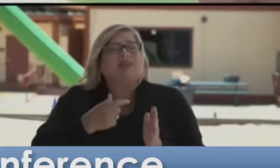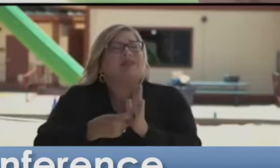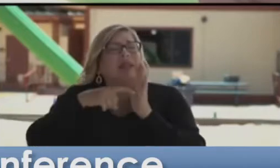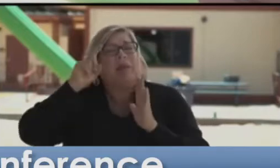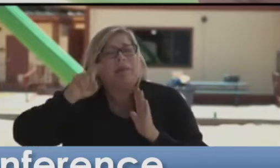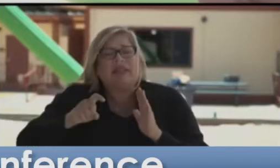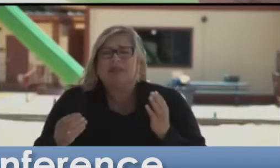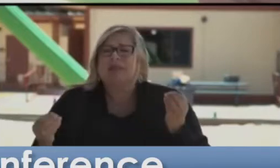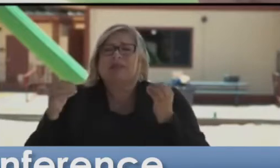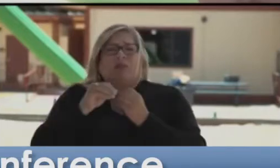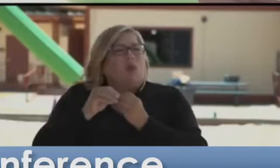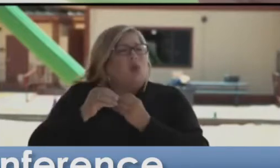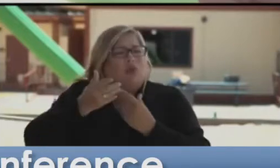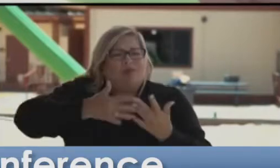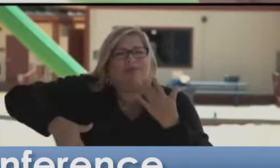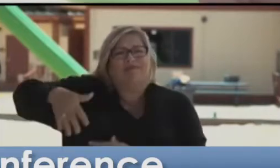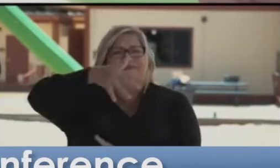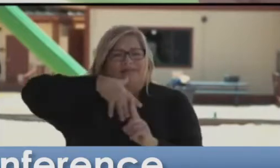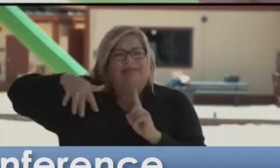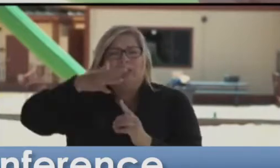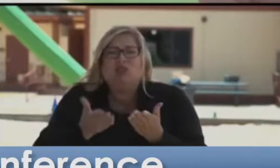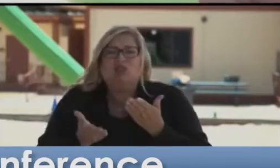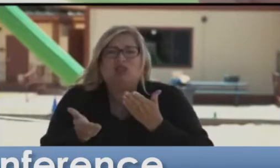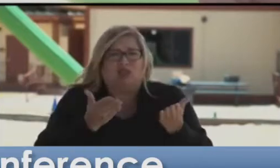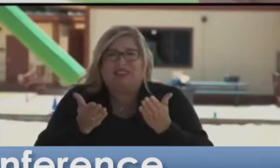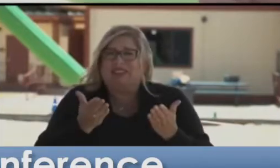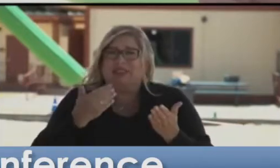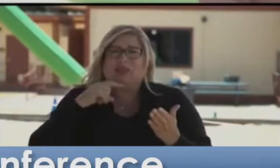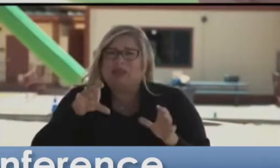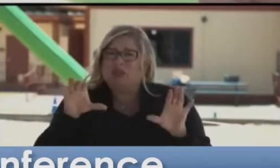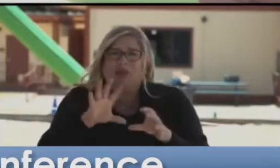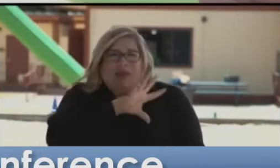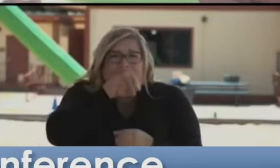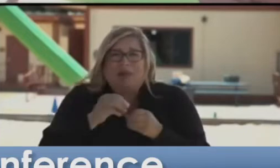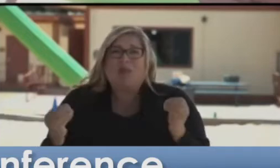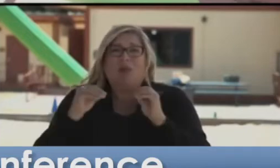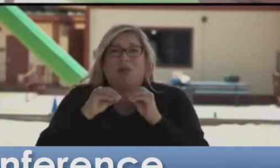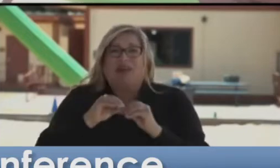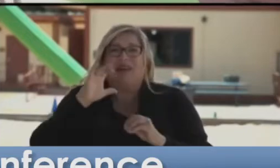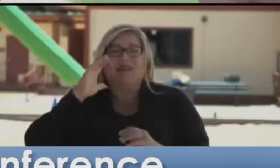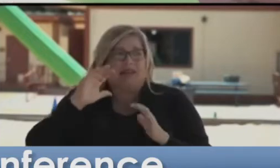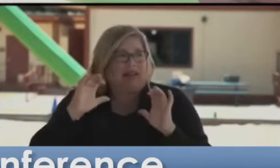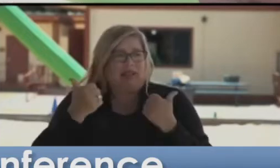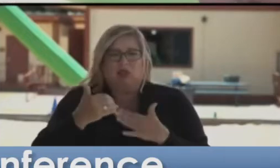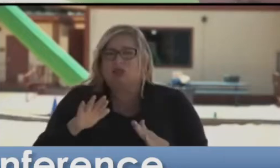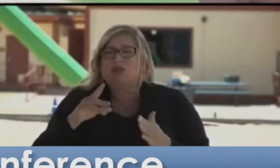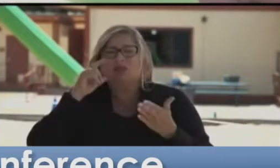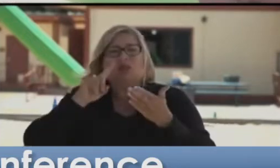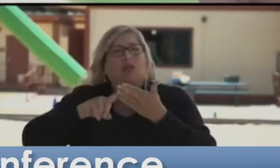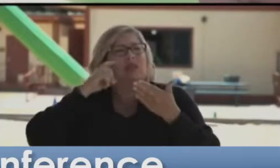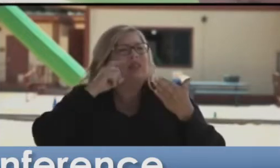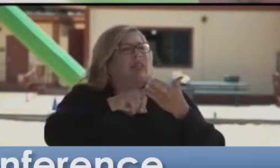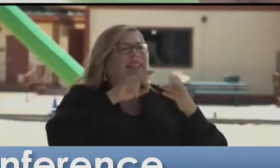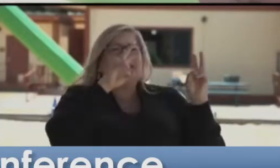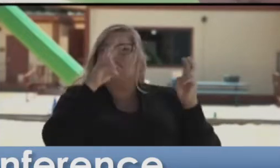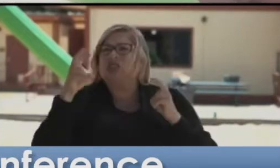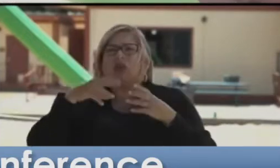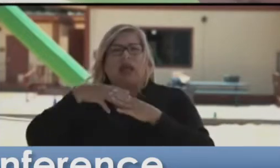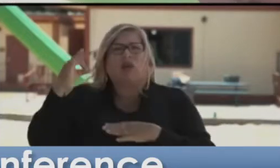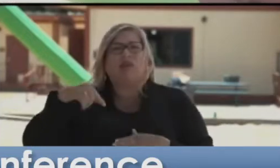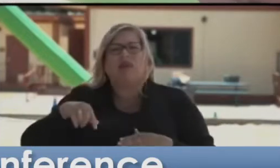enrichment. We need to provide more wraparound services. We need to do more in the classroom to recognize the issues outside the classroom. Why are we